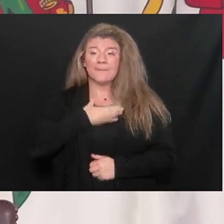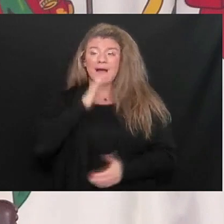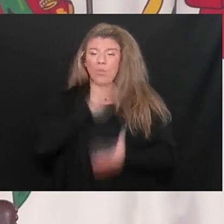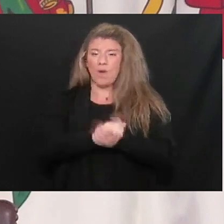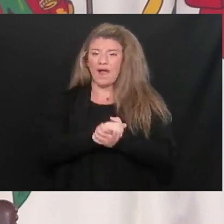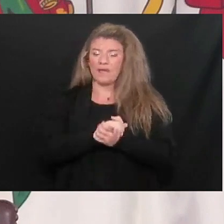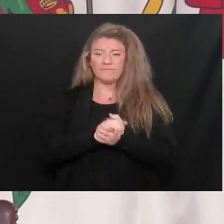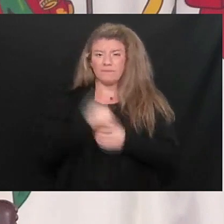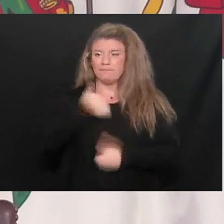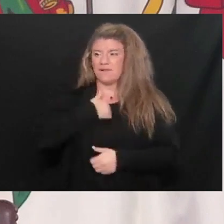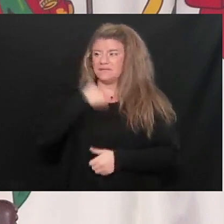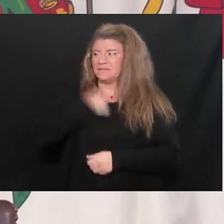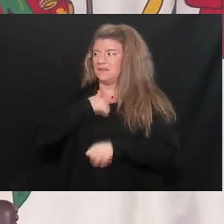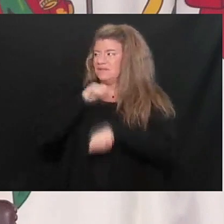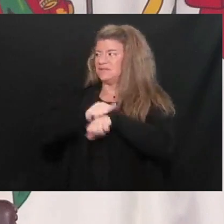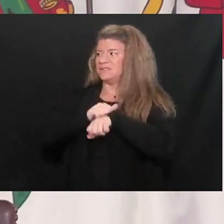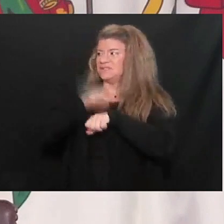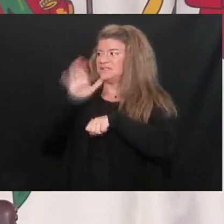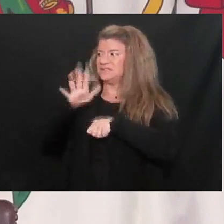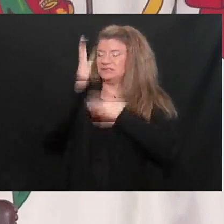our deepest condolences.